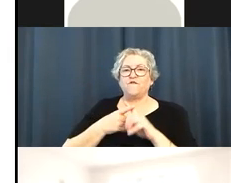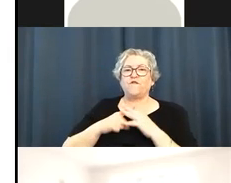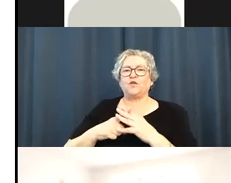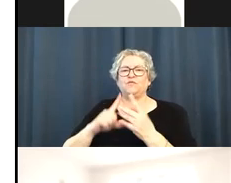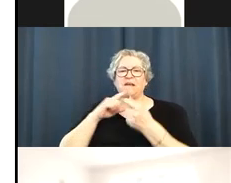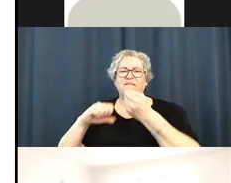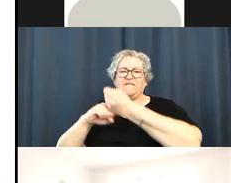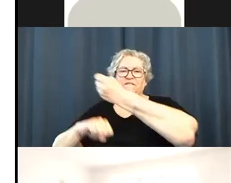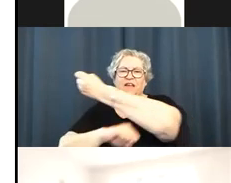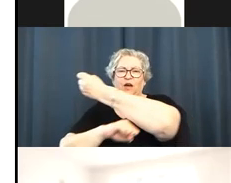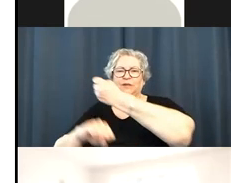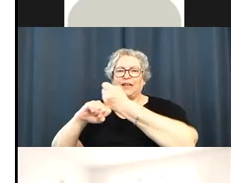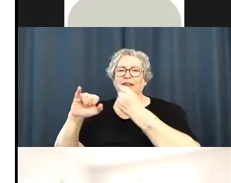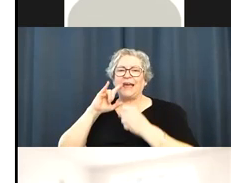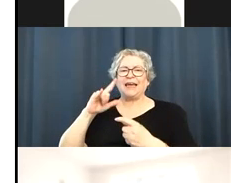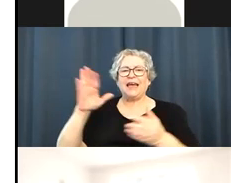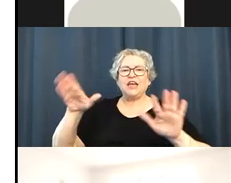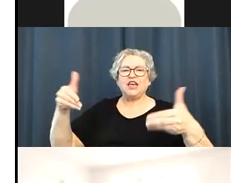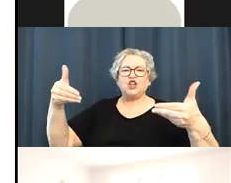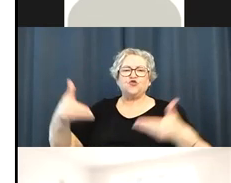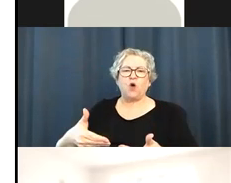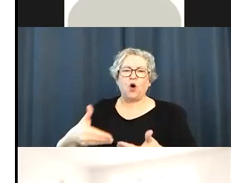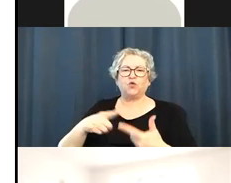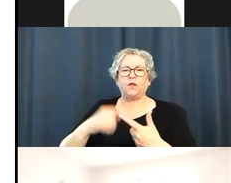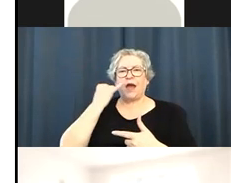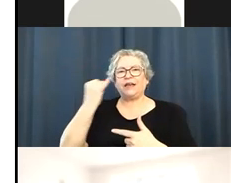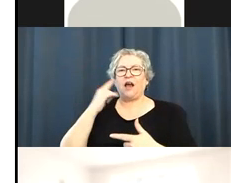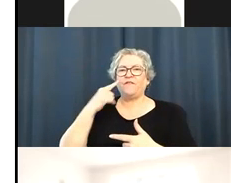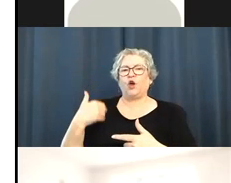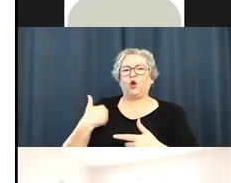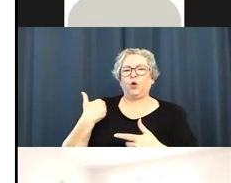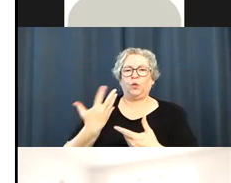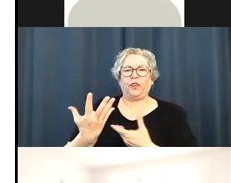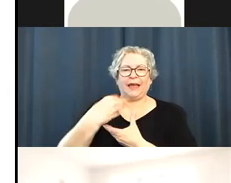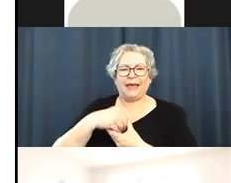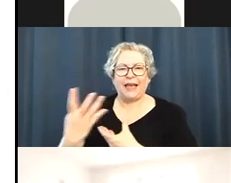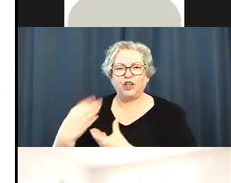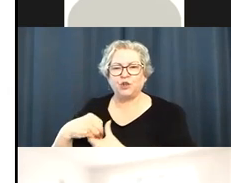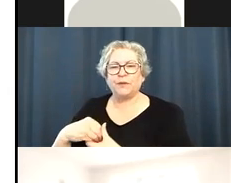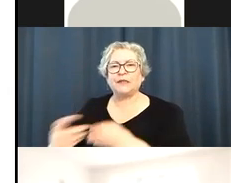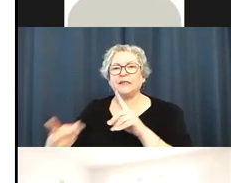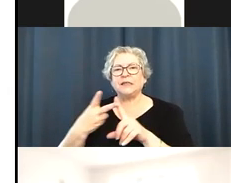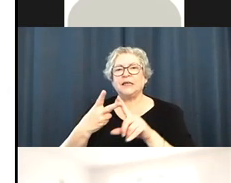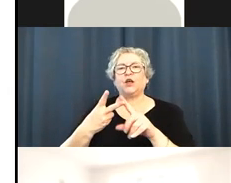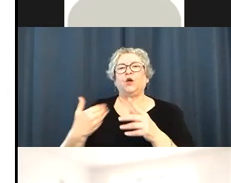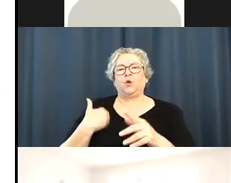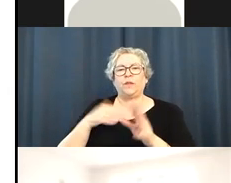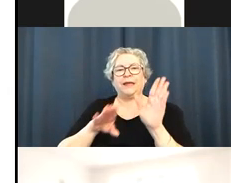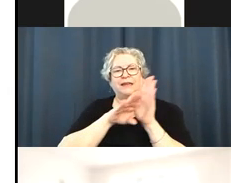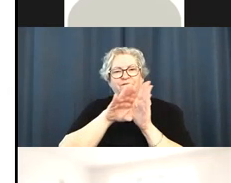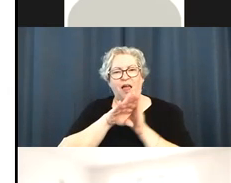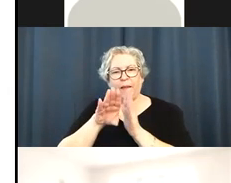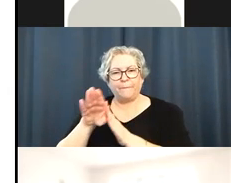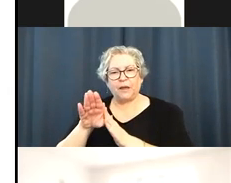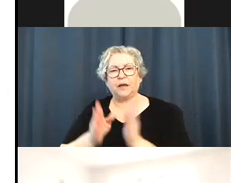foundation, almost like an intro to this idea of youth engagement. The second one goes into youth development, and then